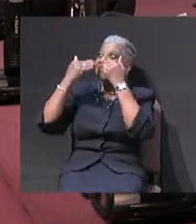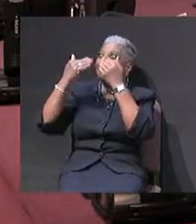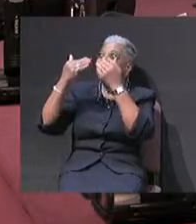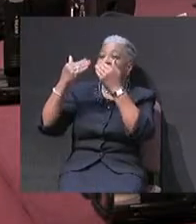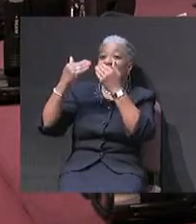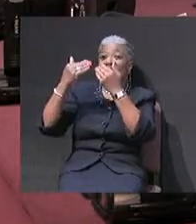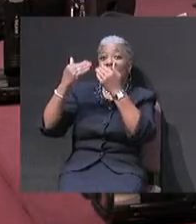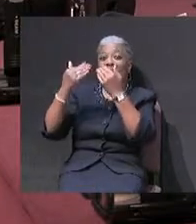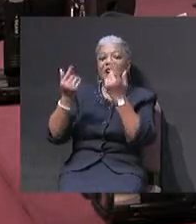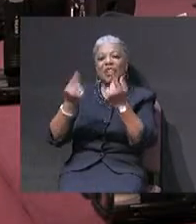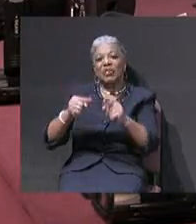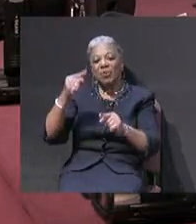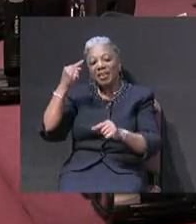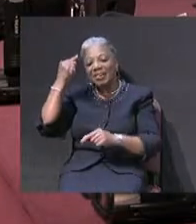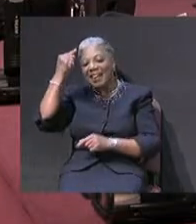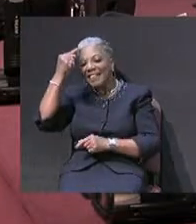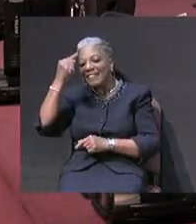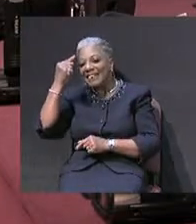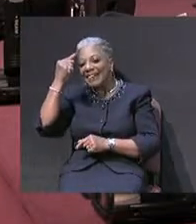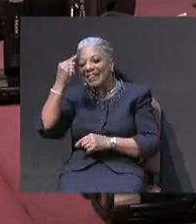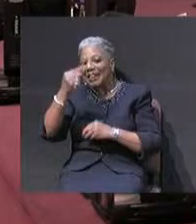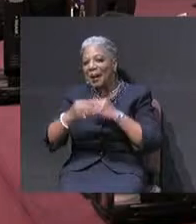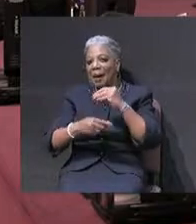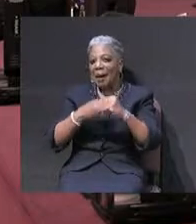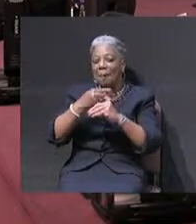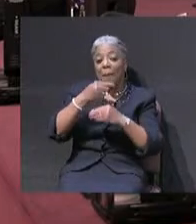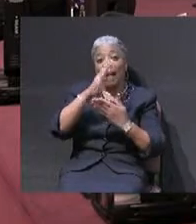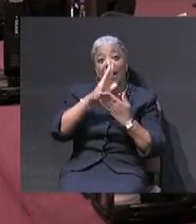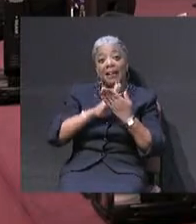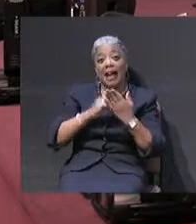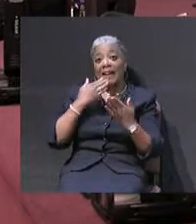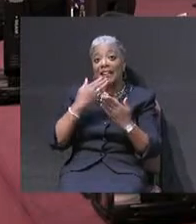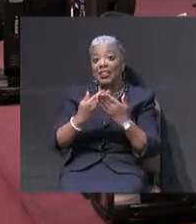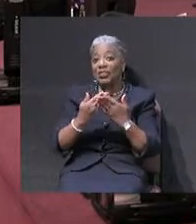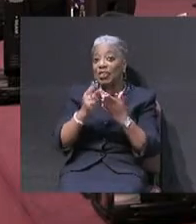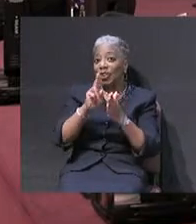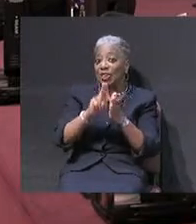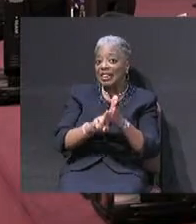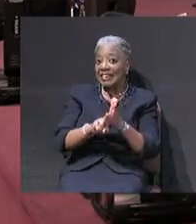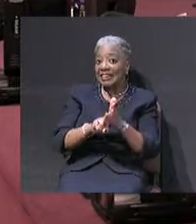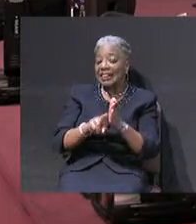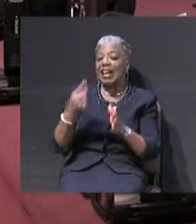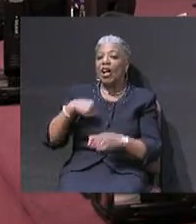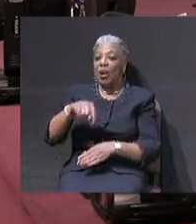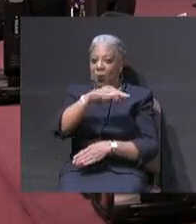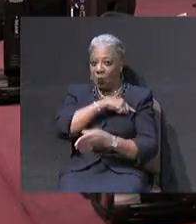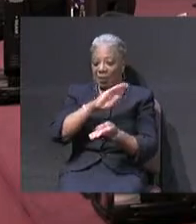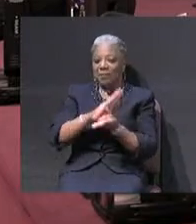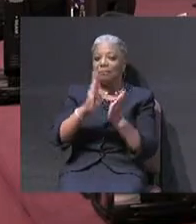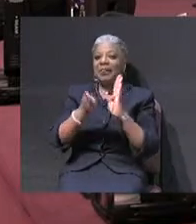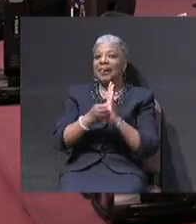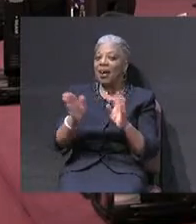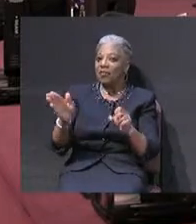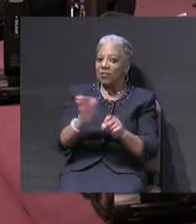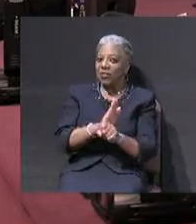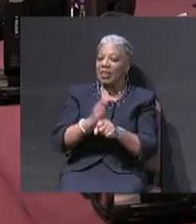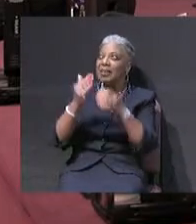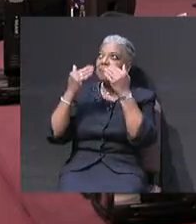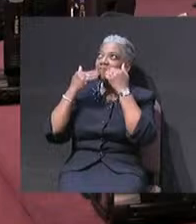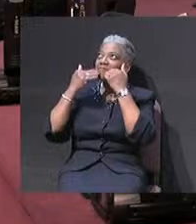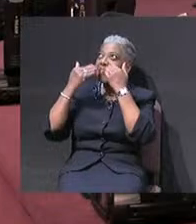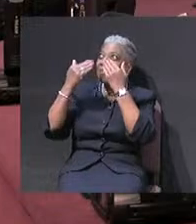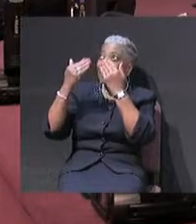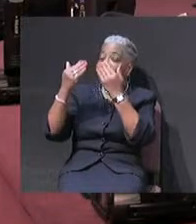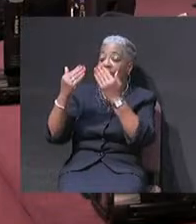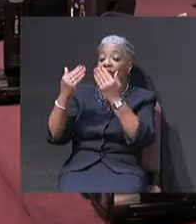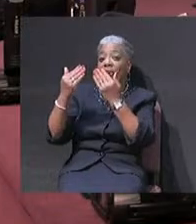you're thoughtful, you're thankful. And so we gather in the strong and powerful name of our risen Lord and Savior Jesus Christ, because